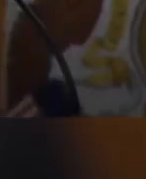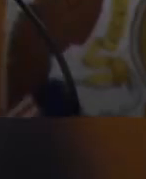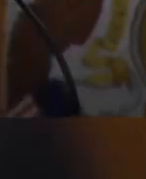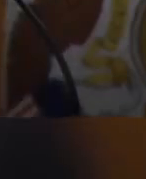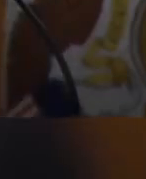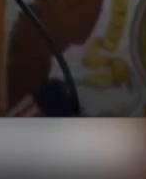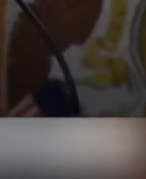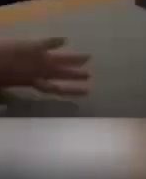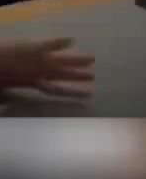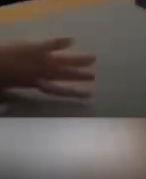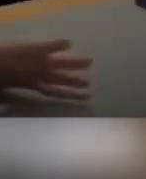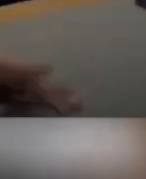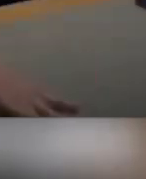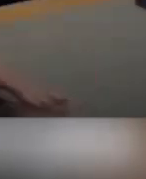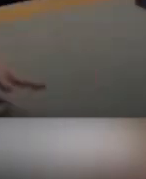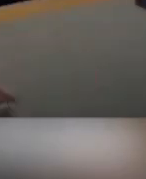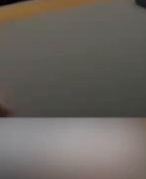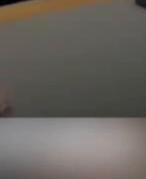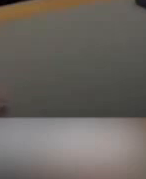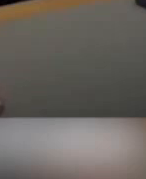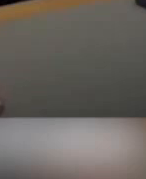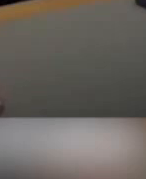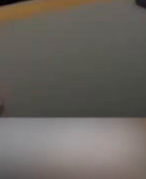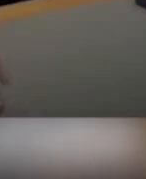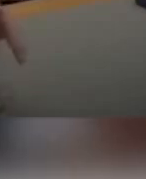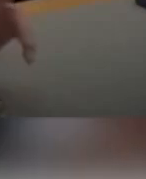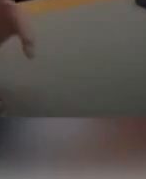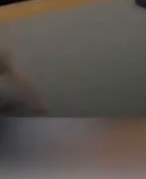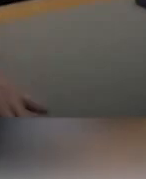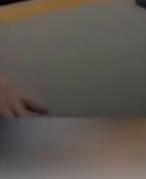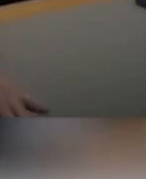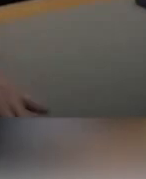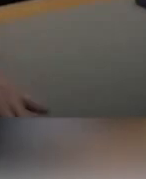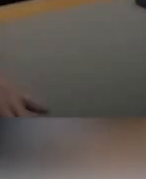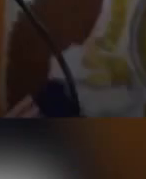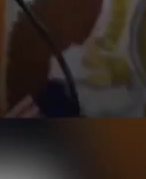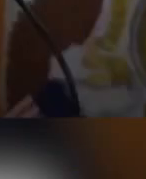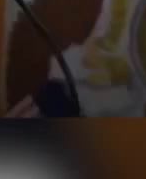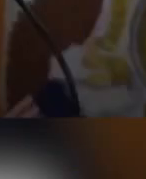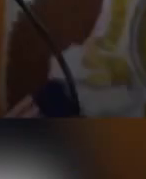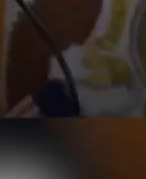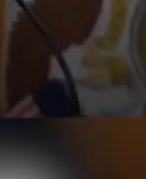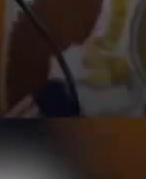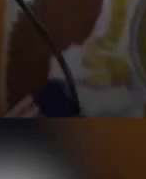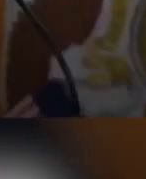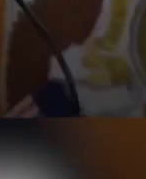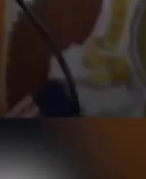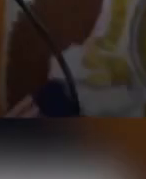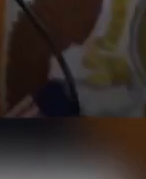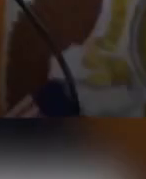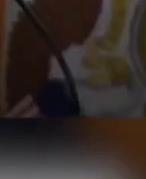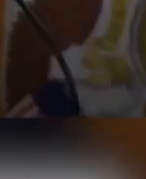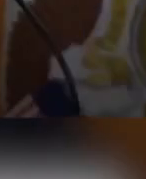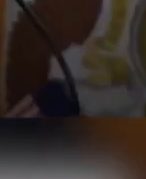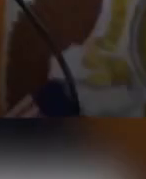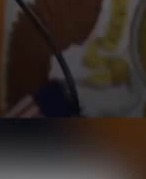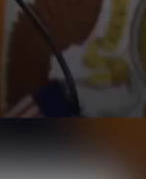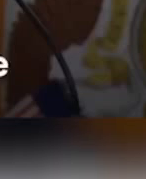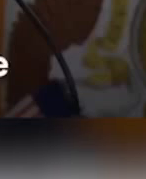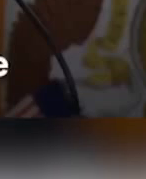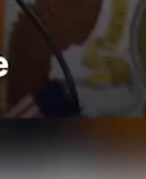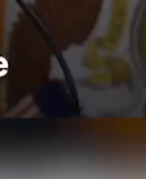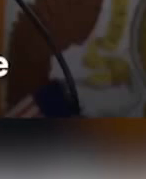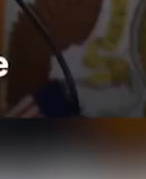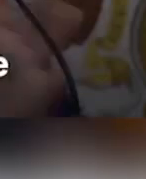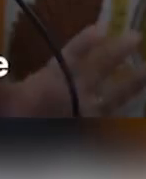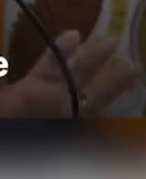that rationale, and also is this a prelude to Cuba no longer being considered a state sponsor? The designation of a state sponsor of